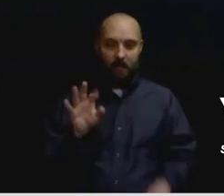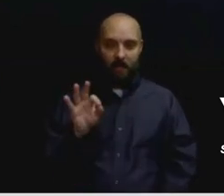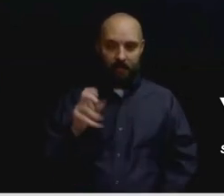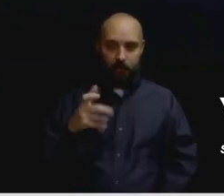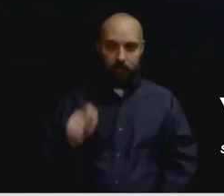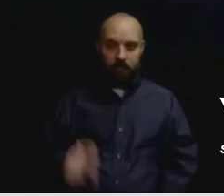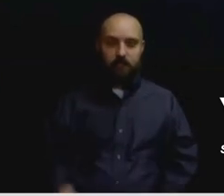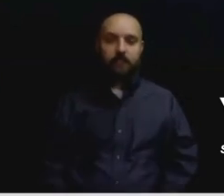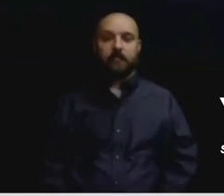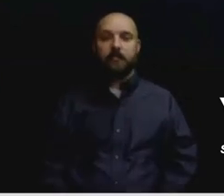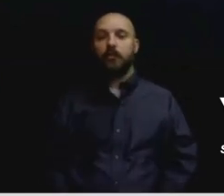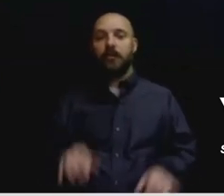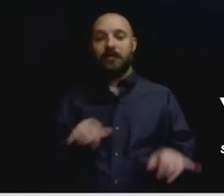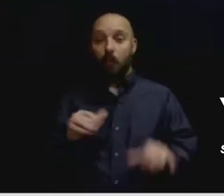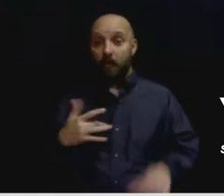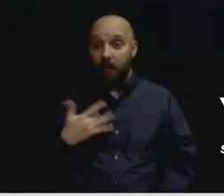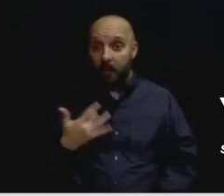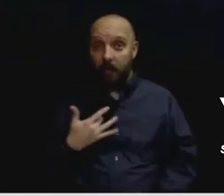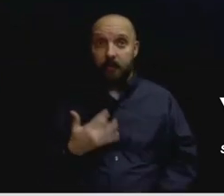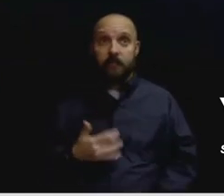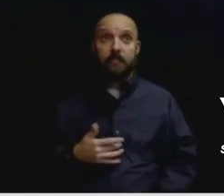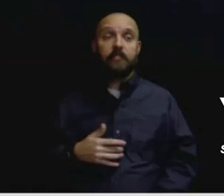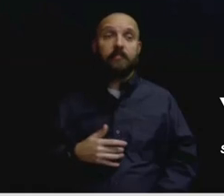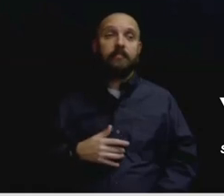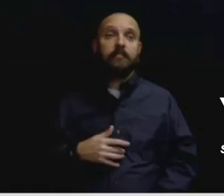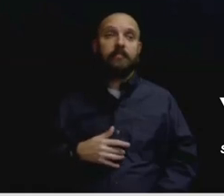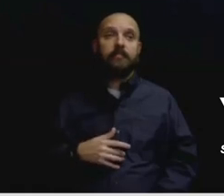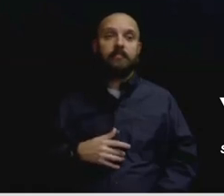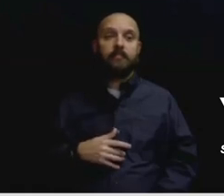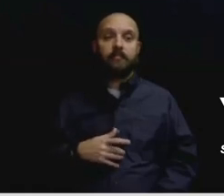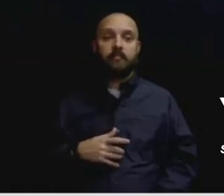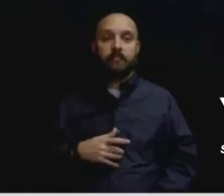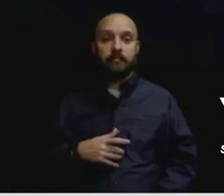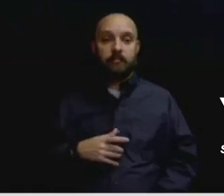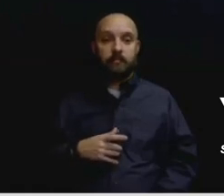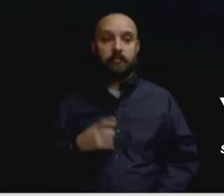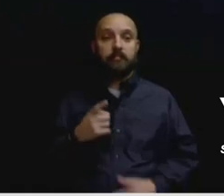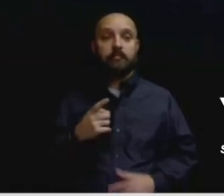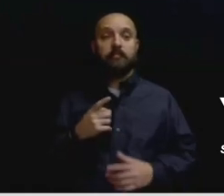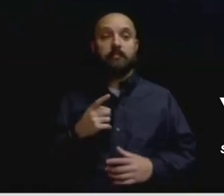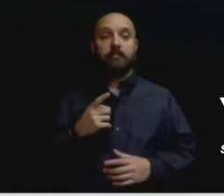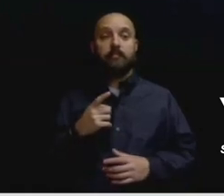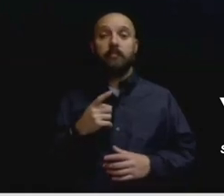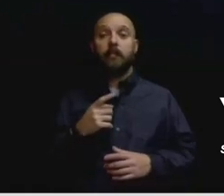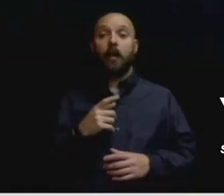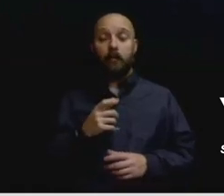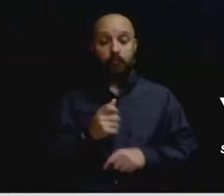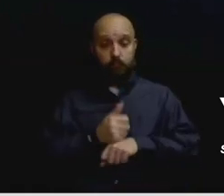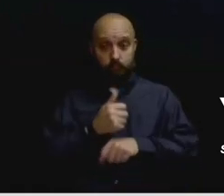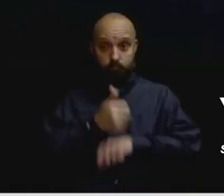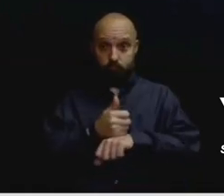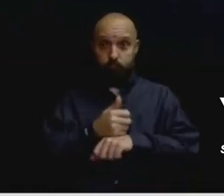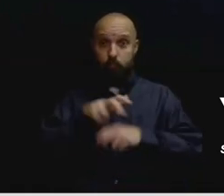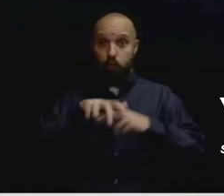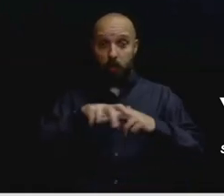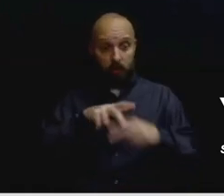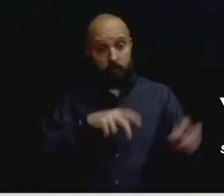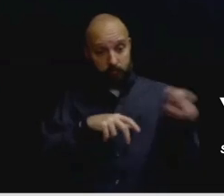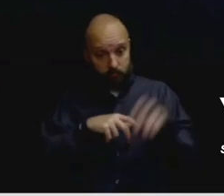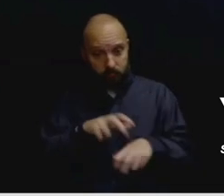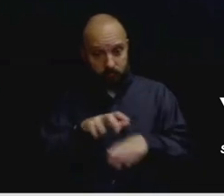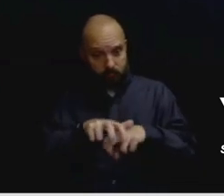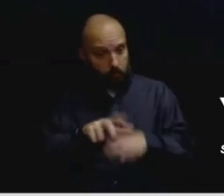So similar feelings of fidget. Paint a swing and invite the person onto the swing. What do they appear to do on the swing?